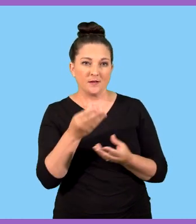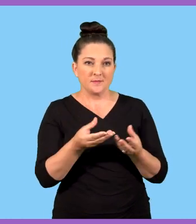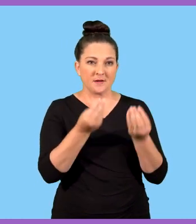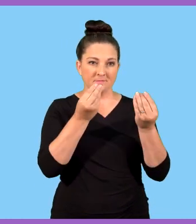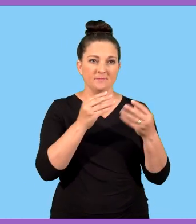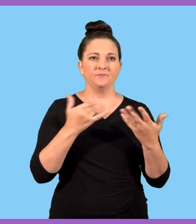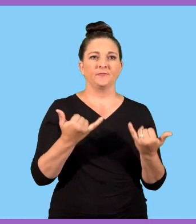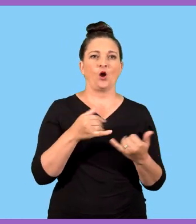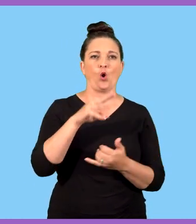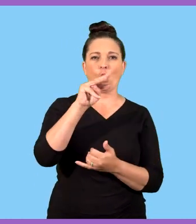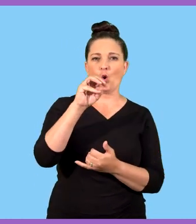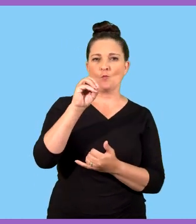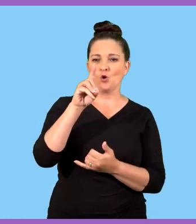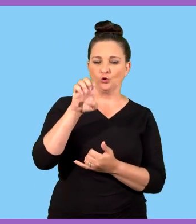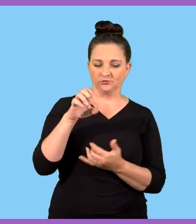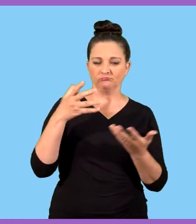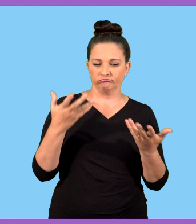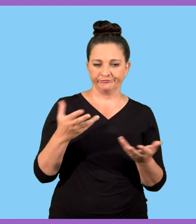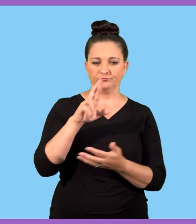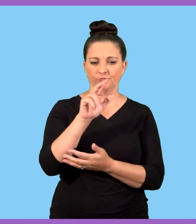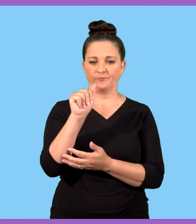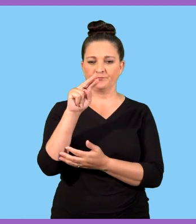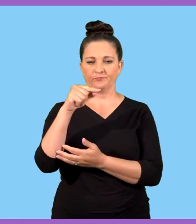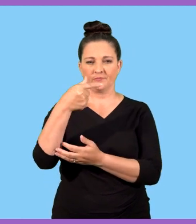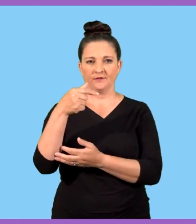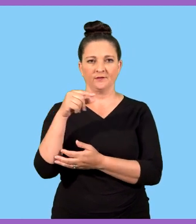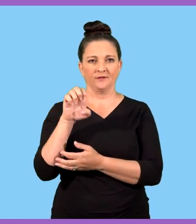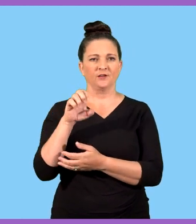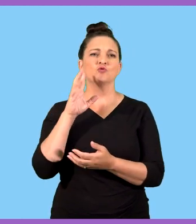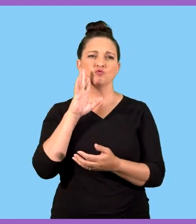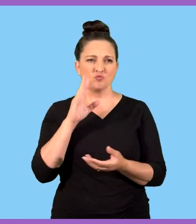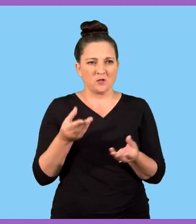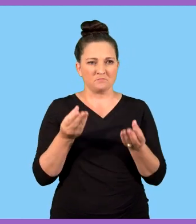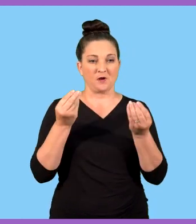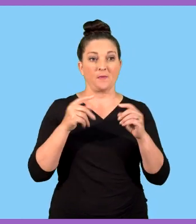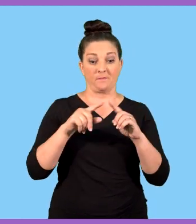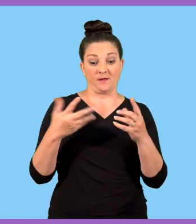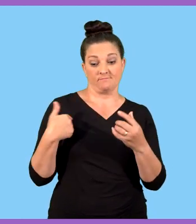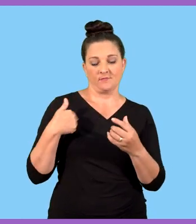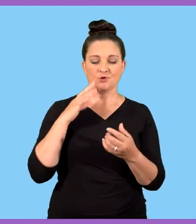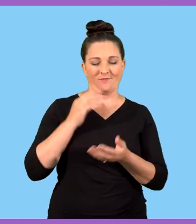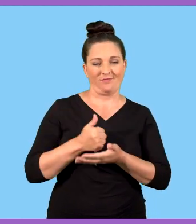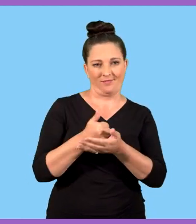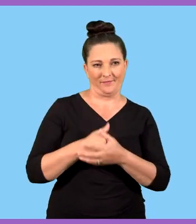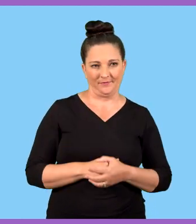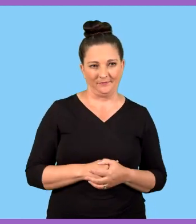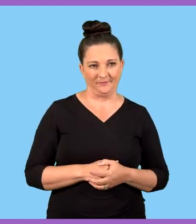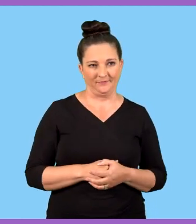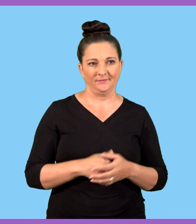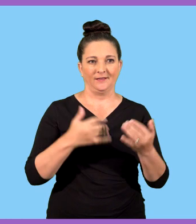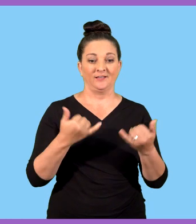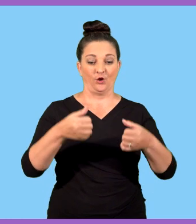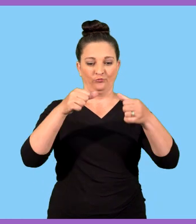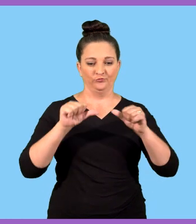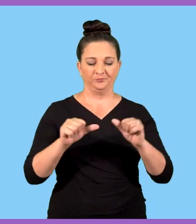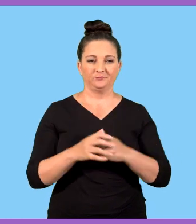and range, and perform calculations with mean, median, mode, and range.